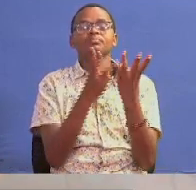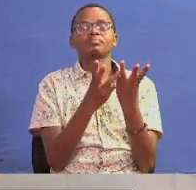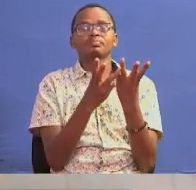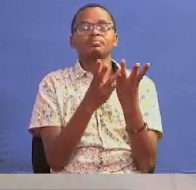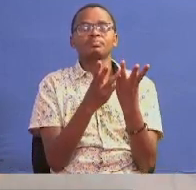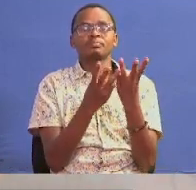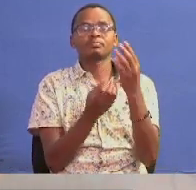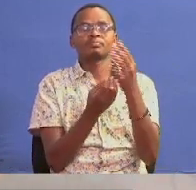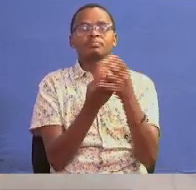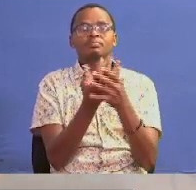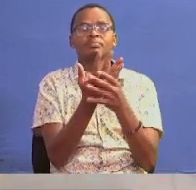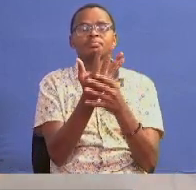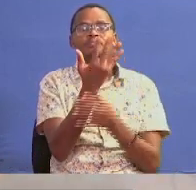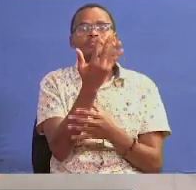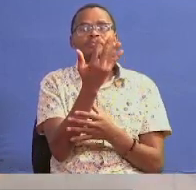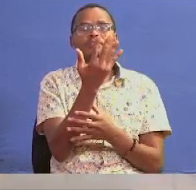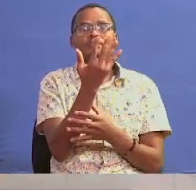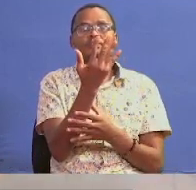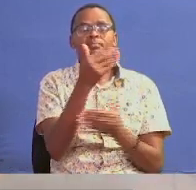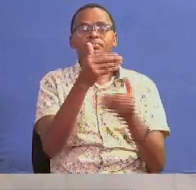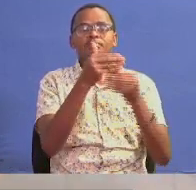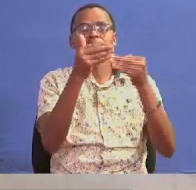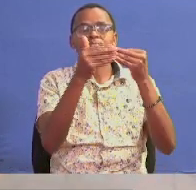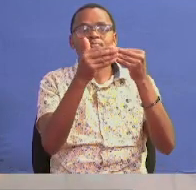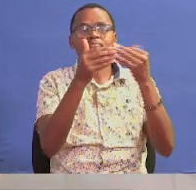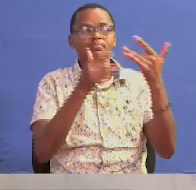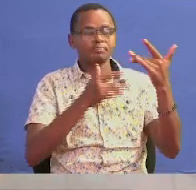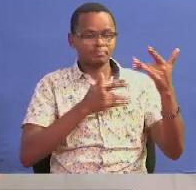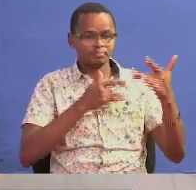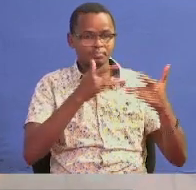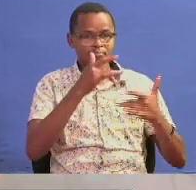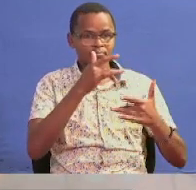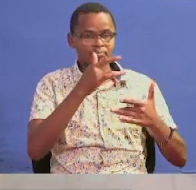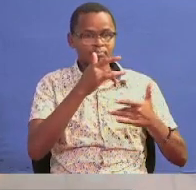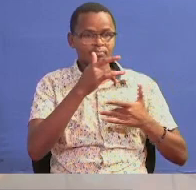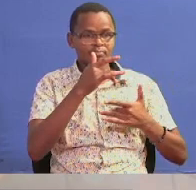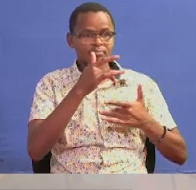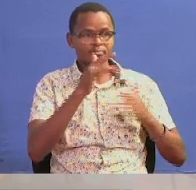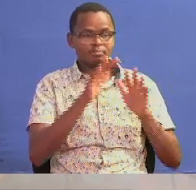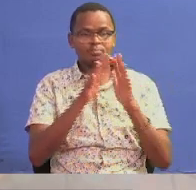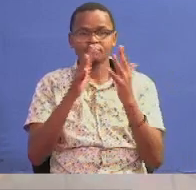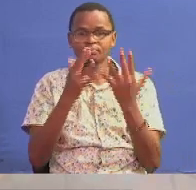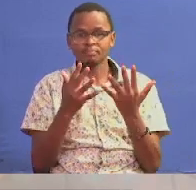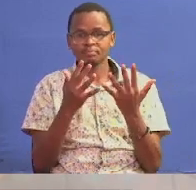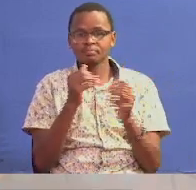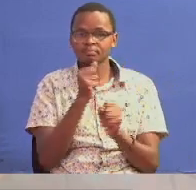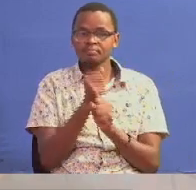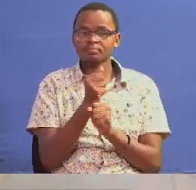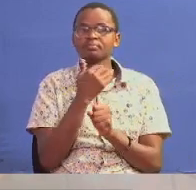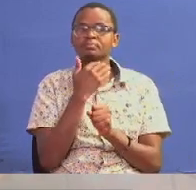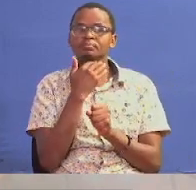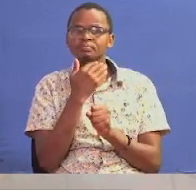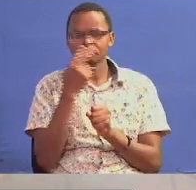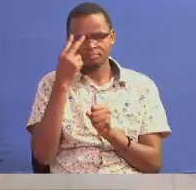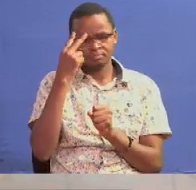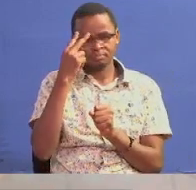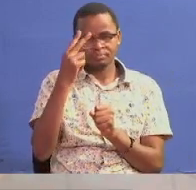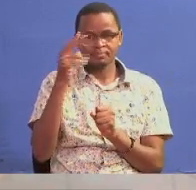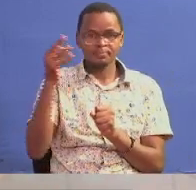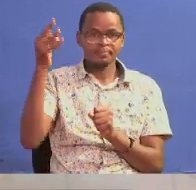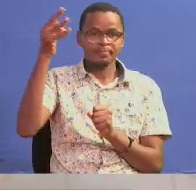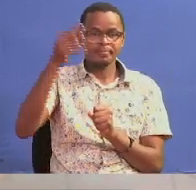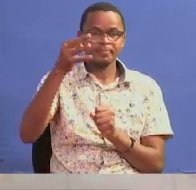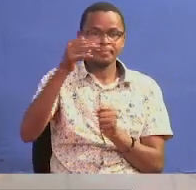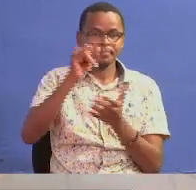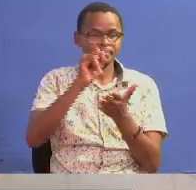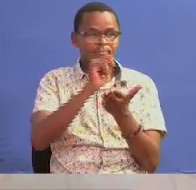as global health strategies are concerned, how would you want to envision the future? If